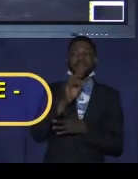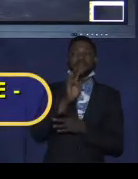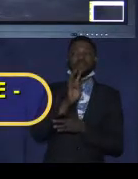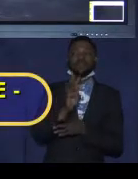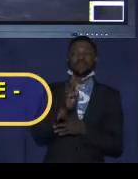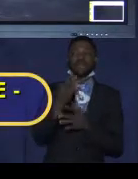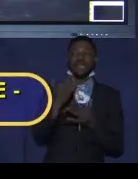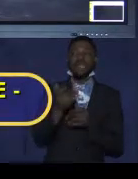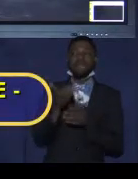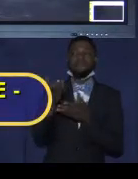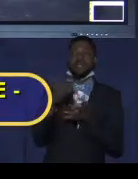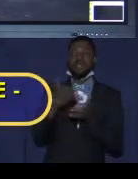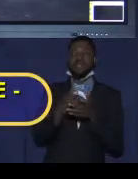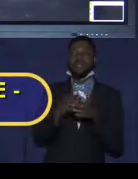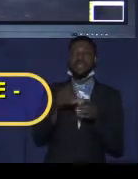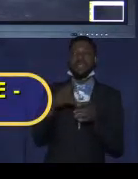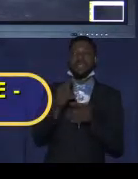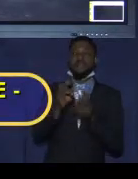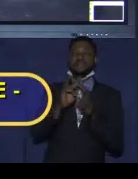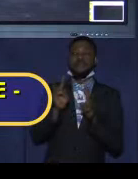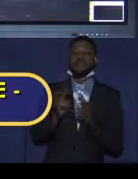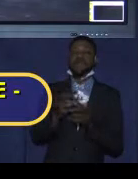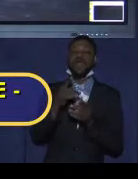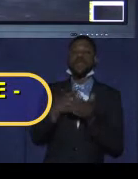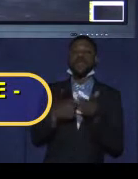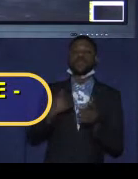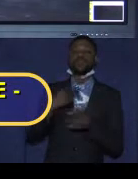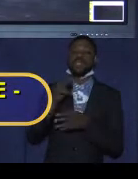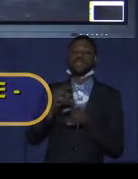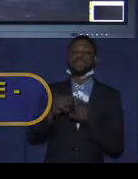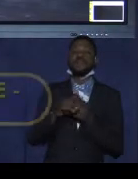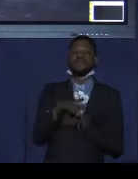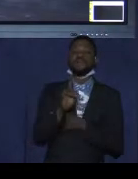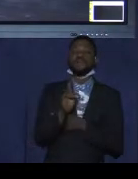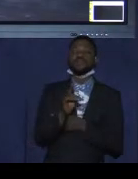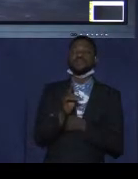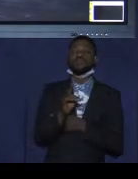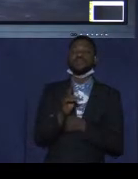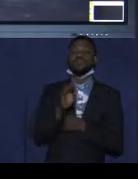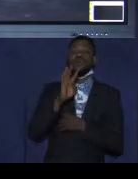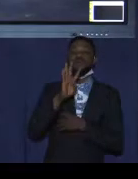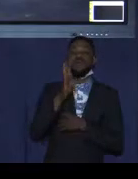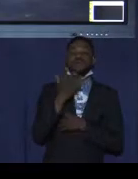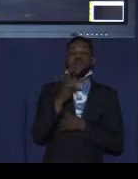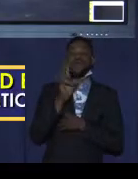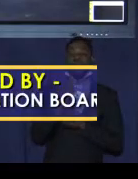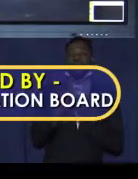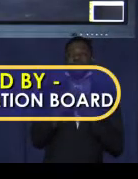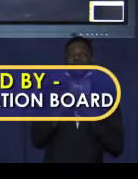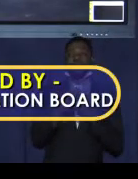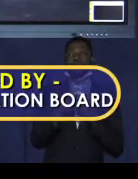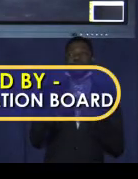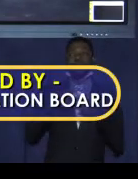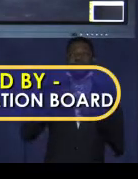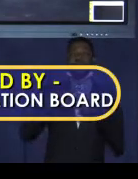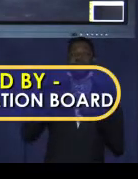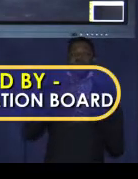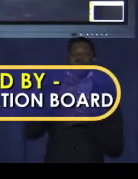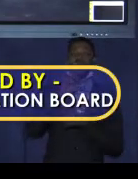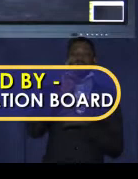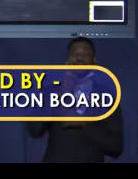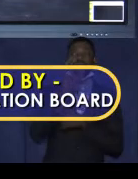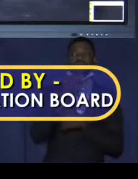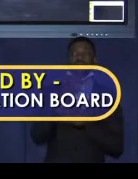as you can see here. So now bringing out that formula, what we need to use is 4 over 3 times pi r